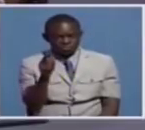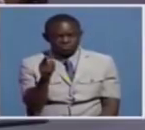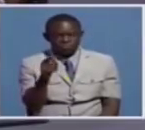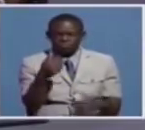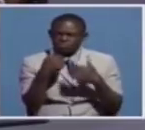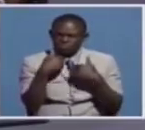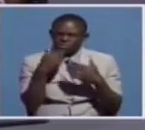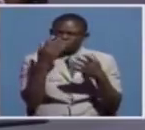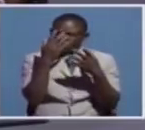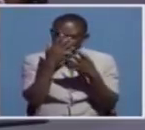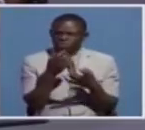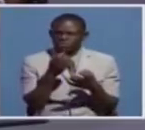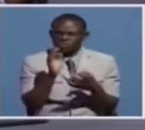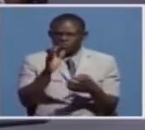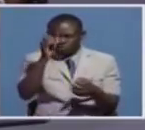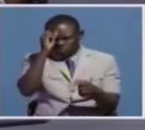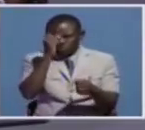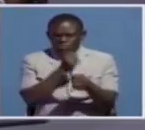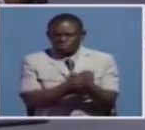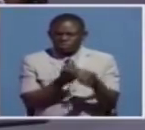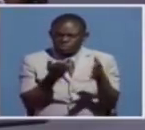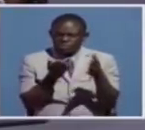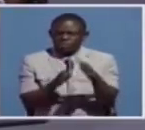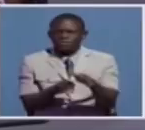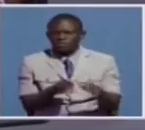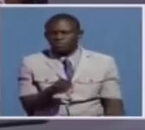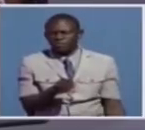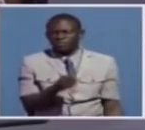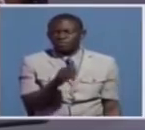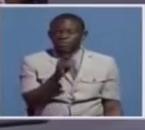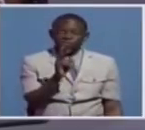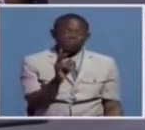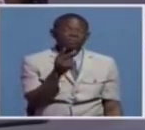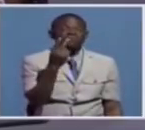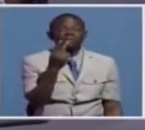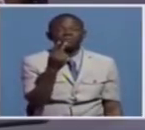other one being his attempted coups, attempted